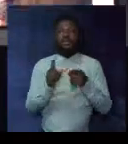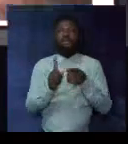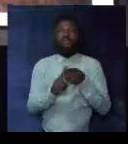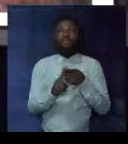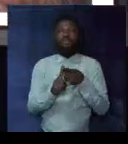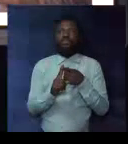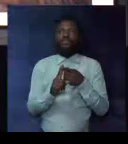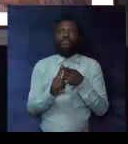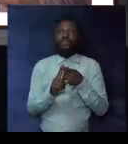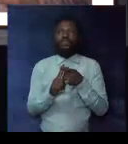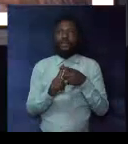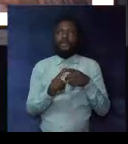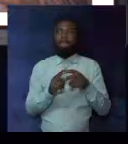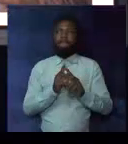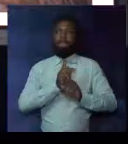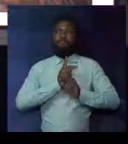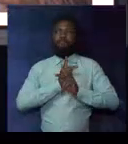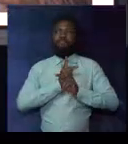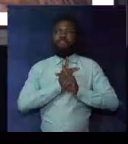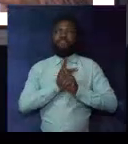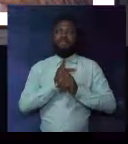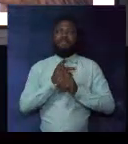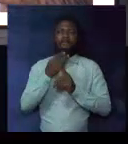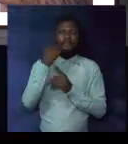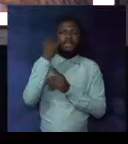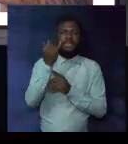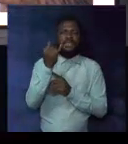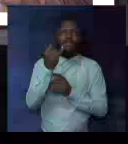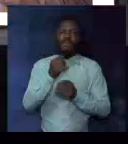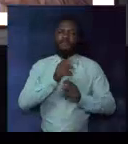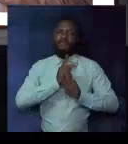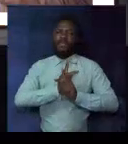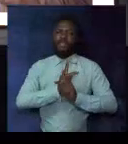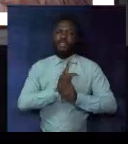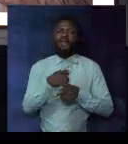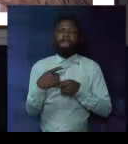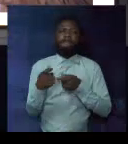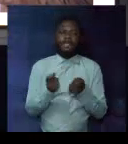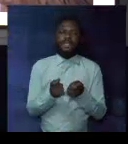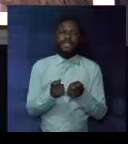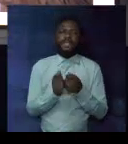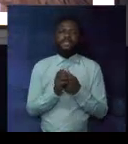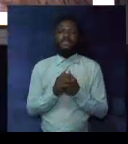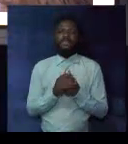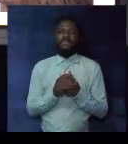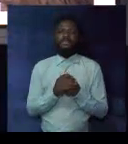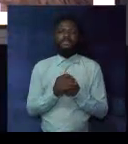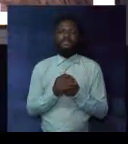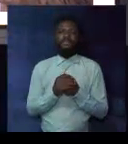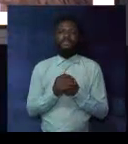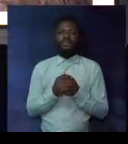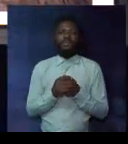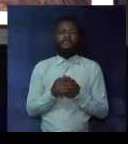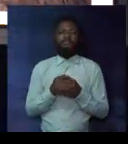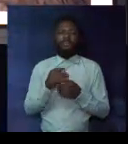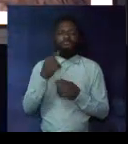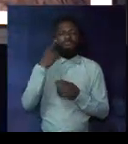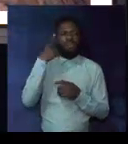Moving on to, you can see in the diagram here, this one is predictive preventive